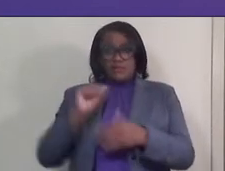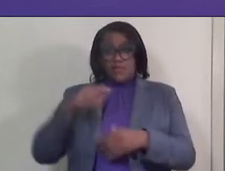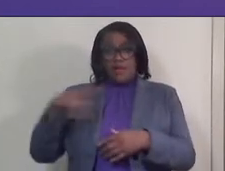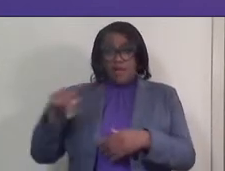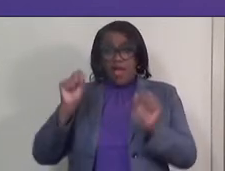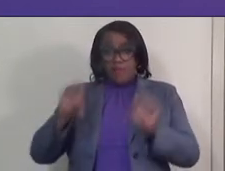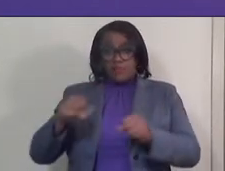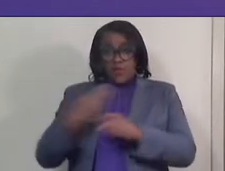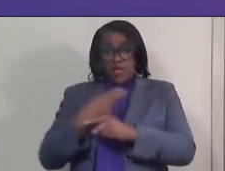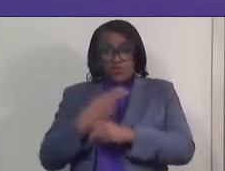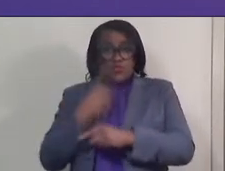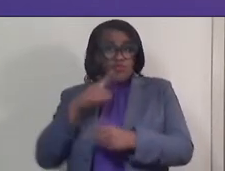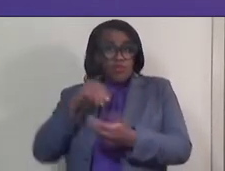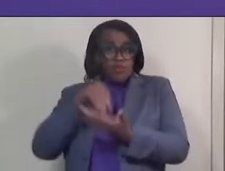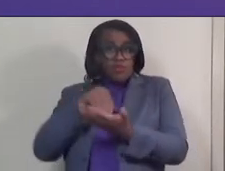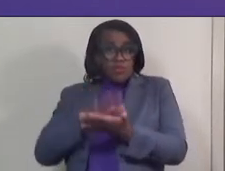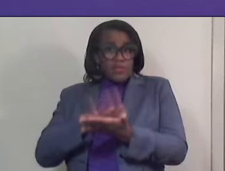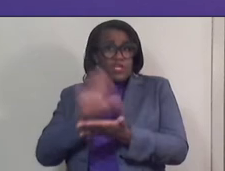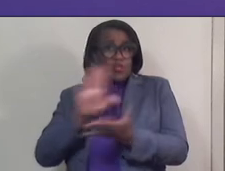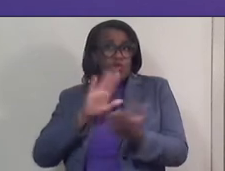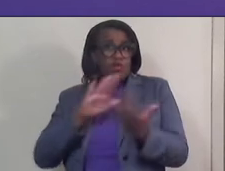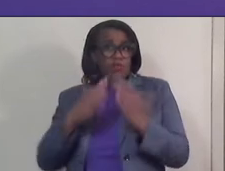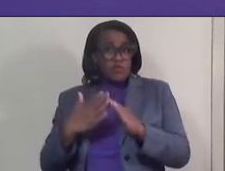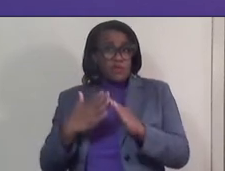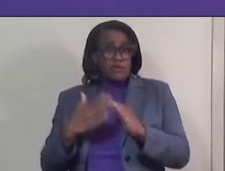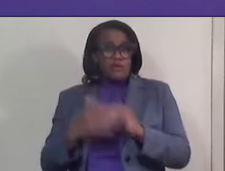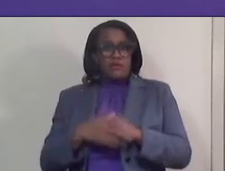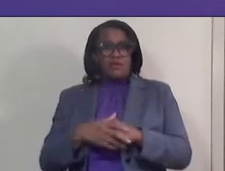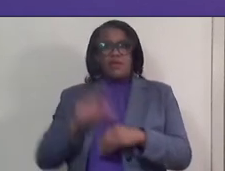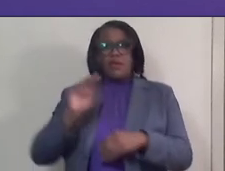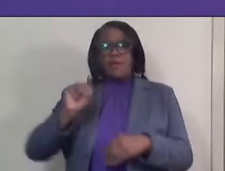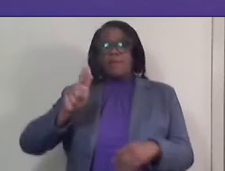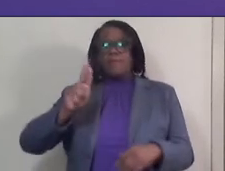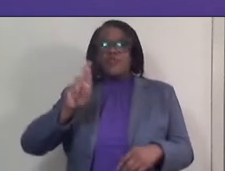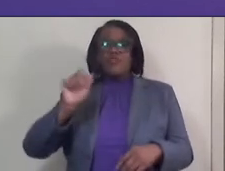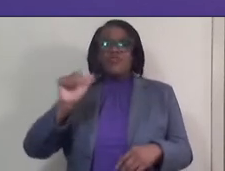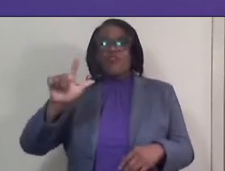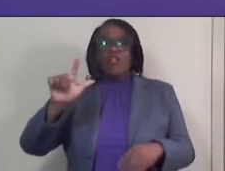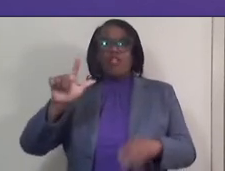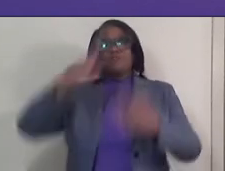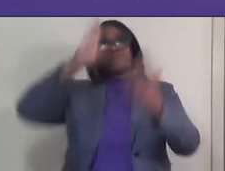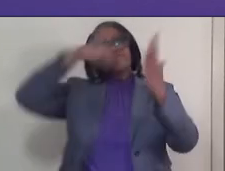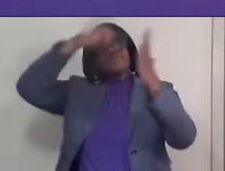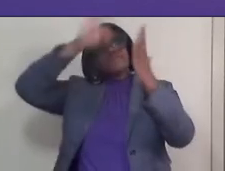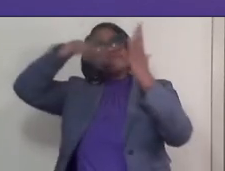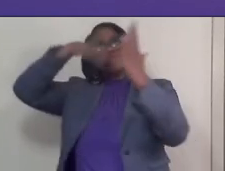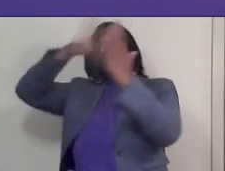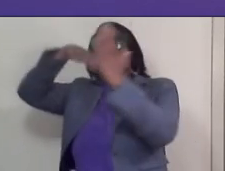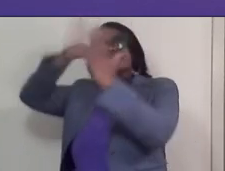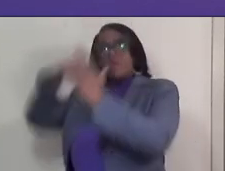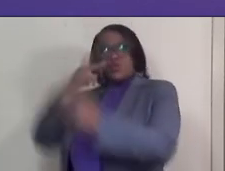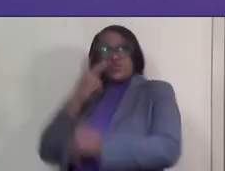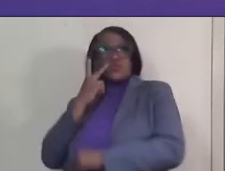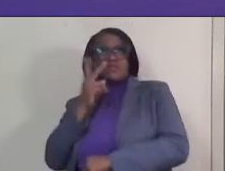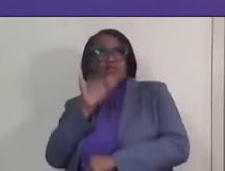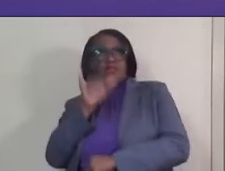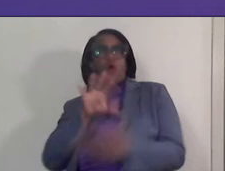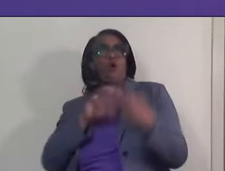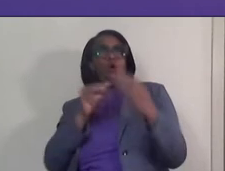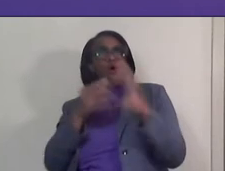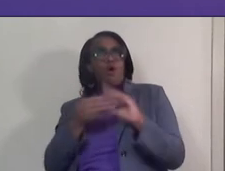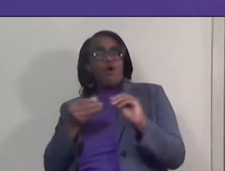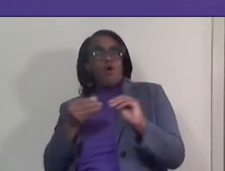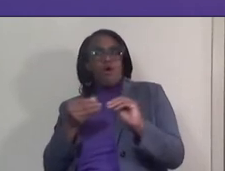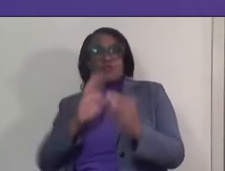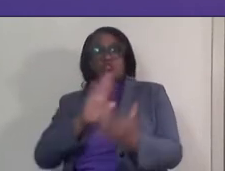for documenting your community. Muralists can paint pictures that tell stories about what's going on.